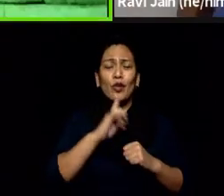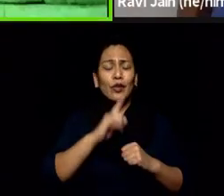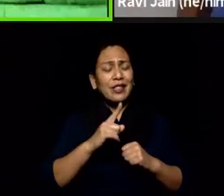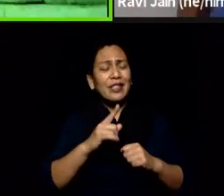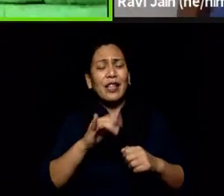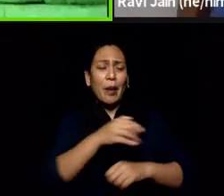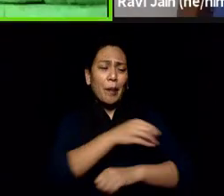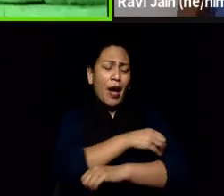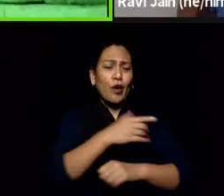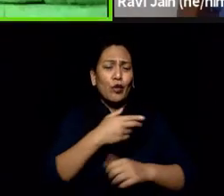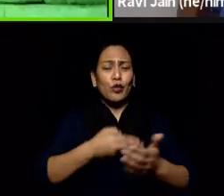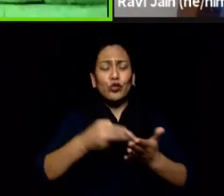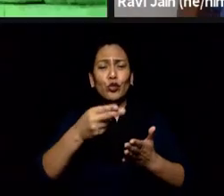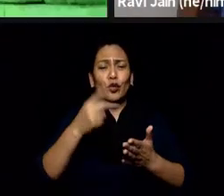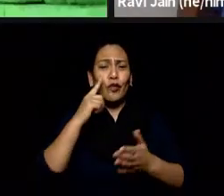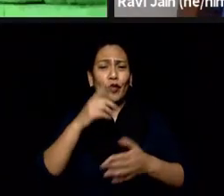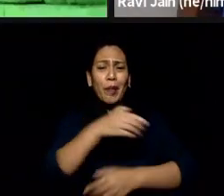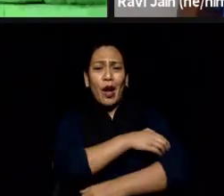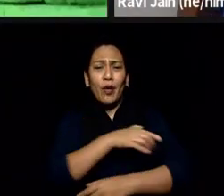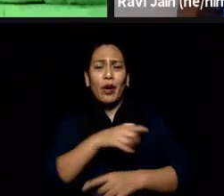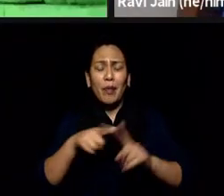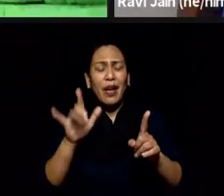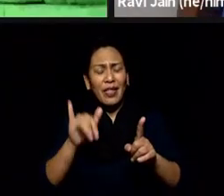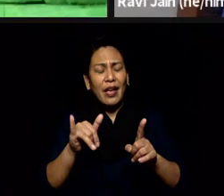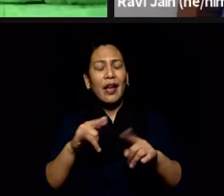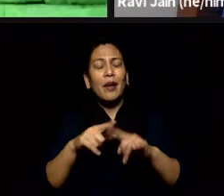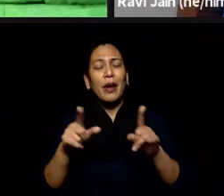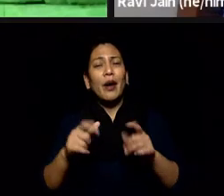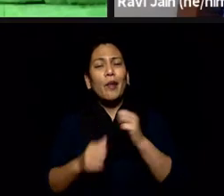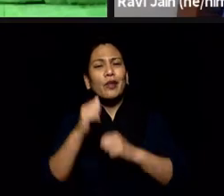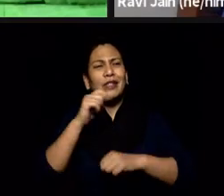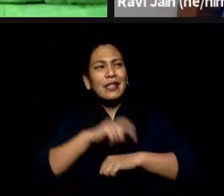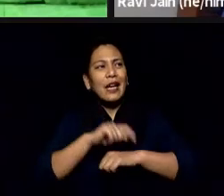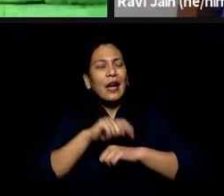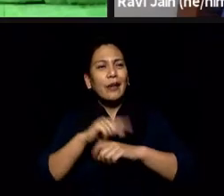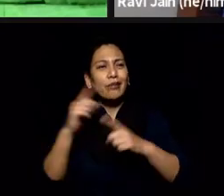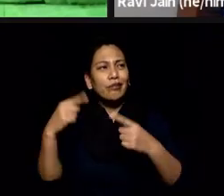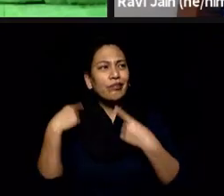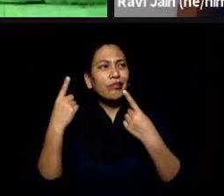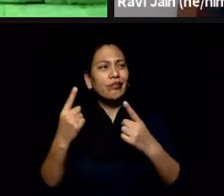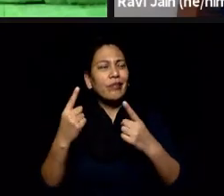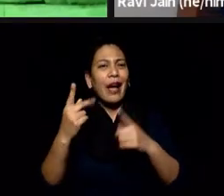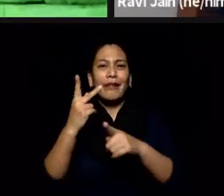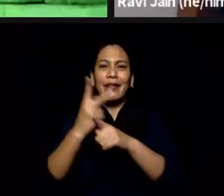But for the most part, I've upheld that comfort.